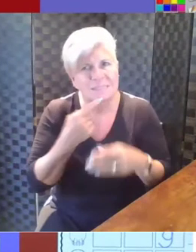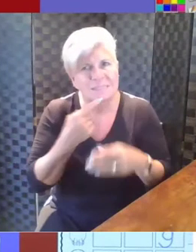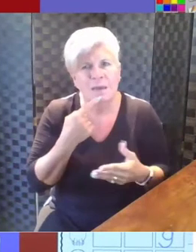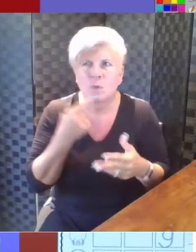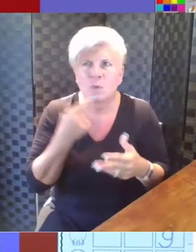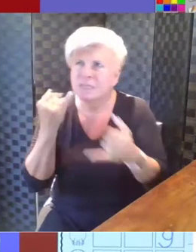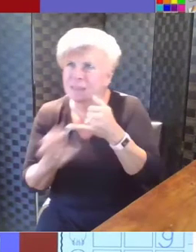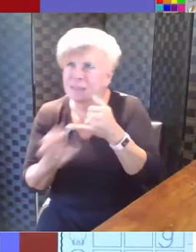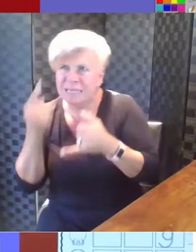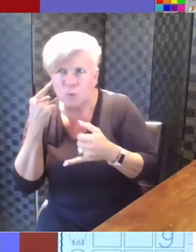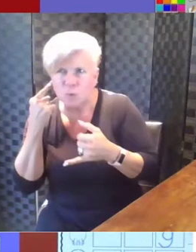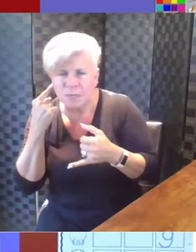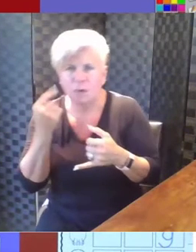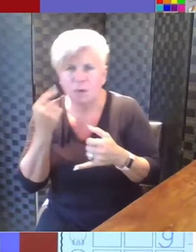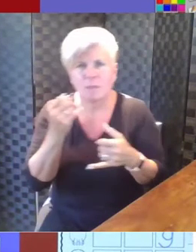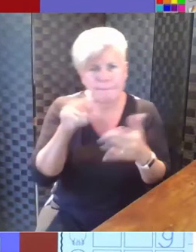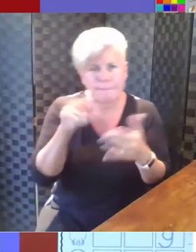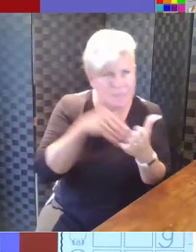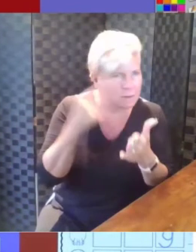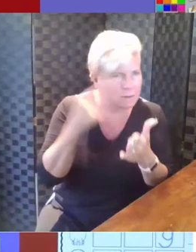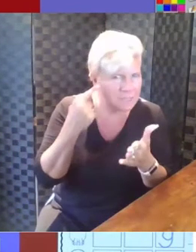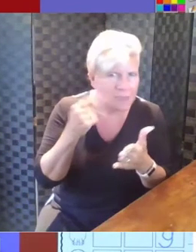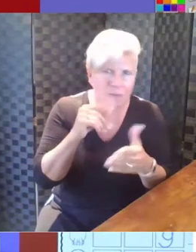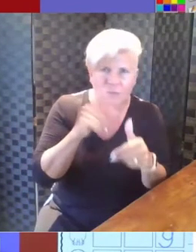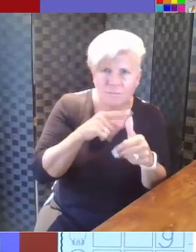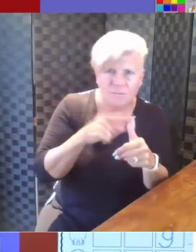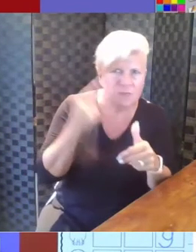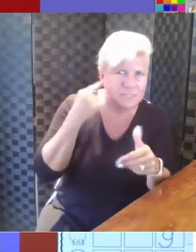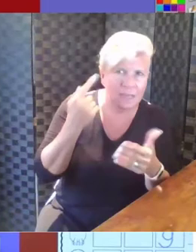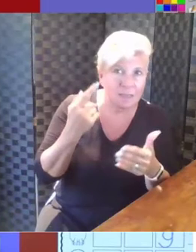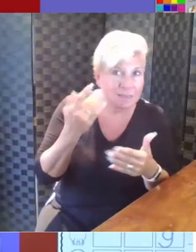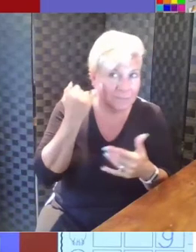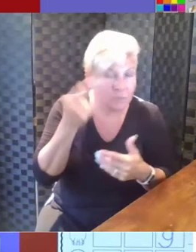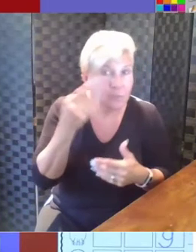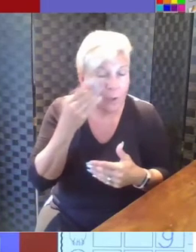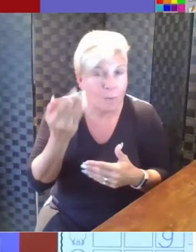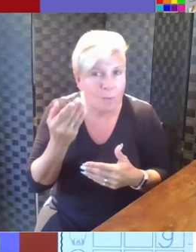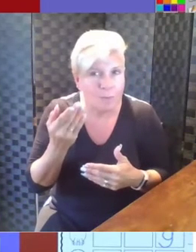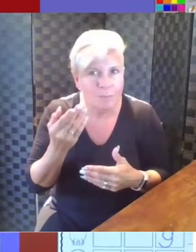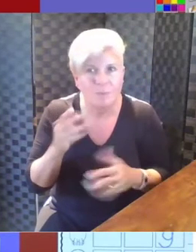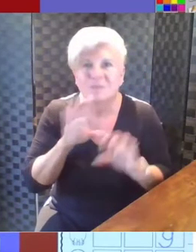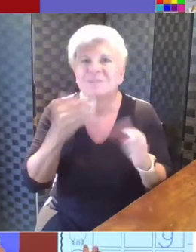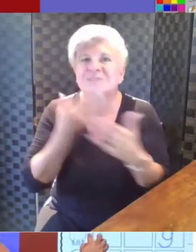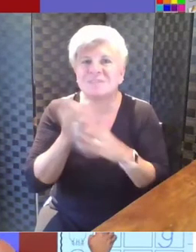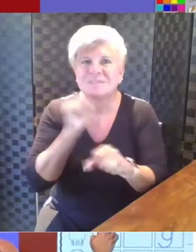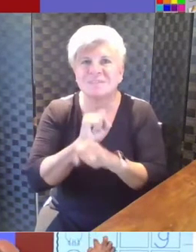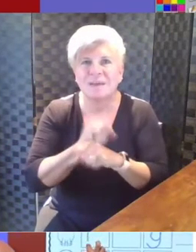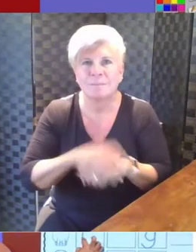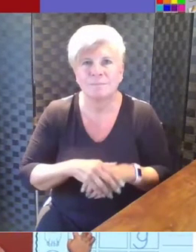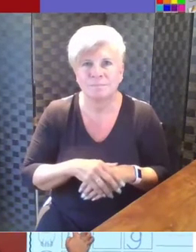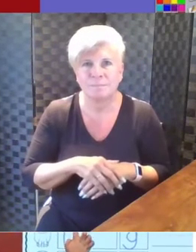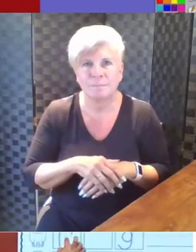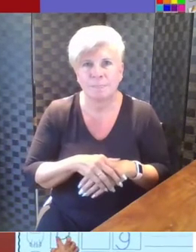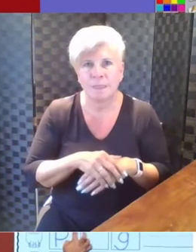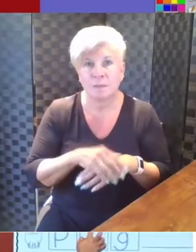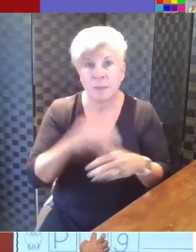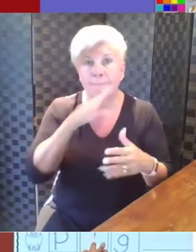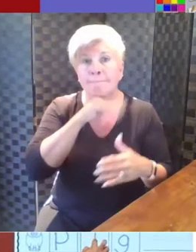what's the final sound in this word? Or what's the middle sound in this? Just to see if you know it. We did good on that. I'm going to finish it for